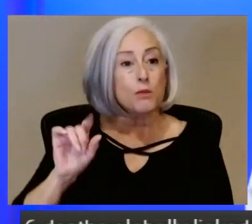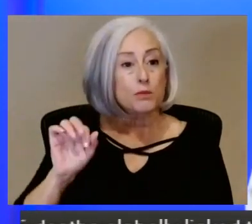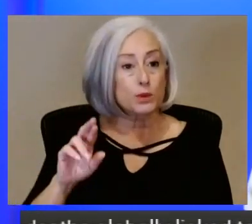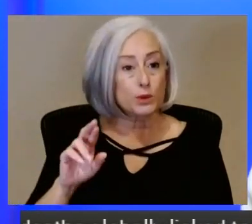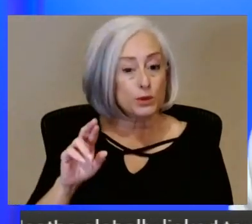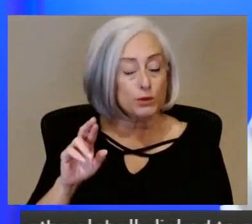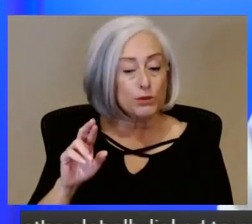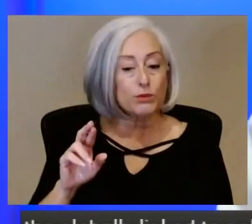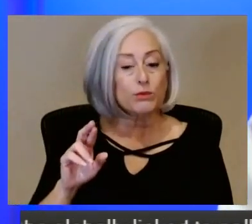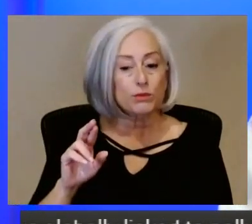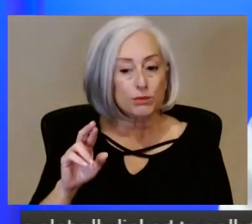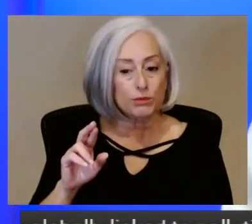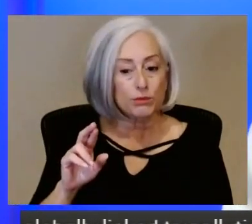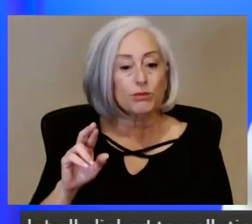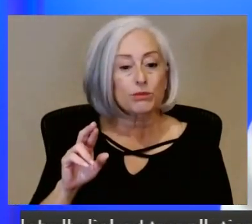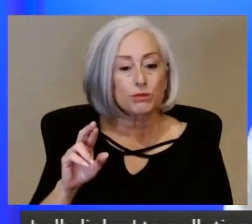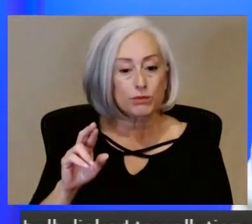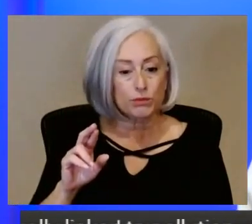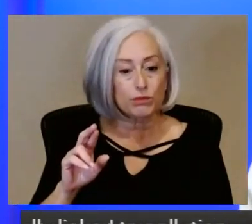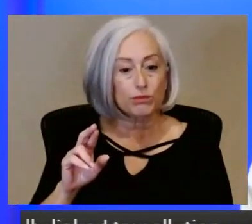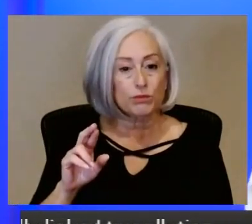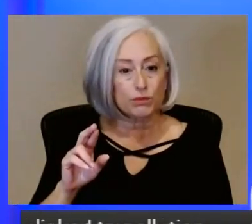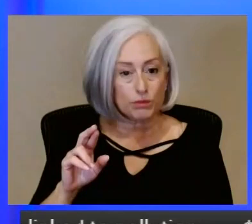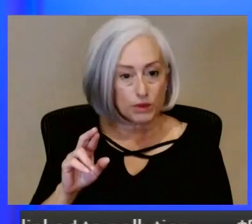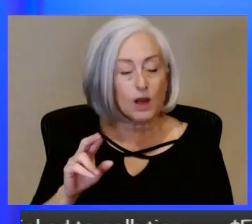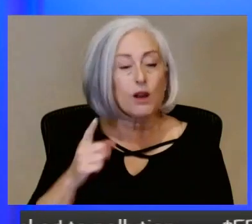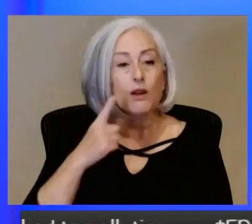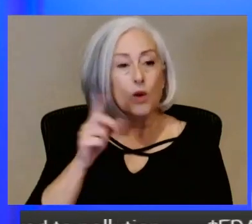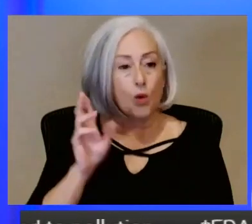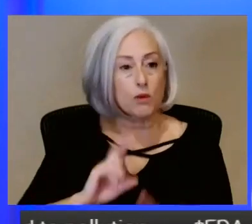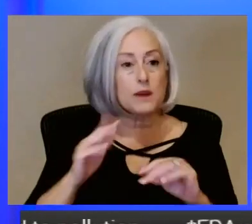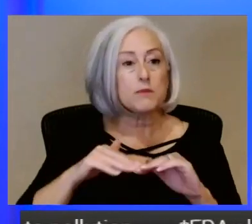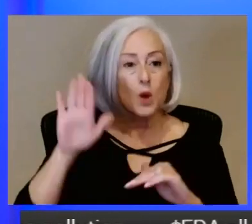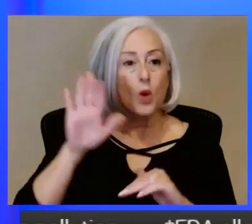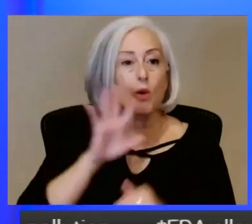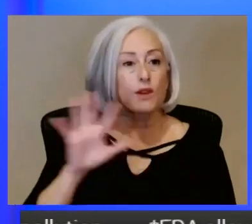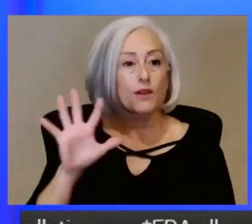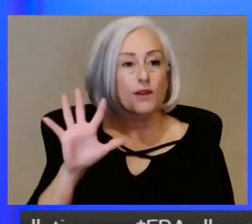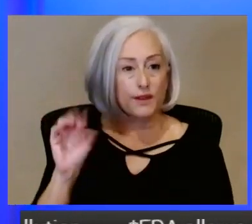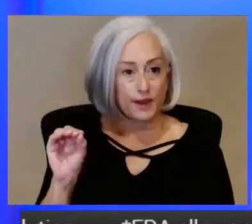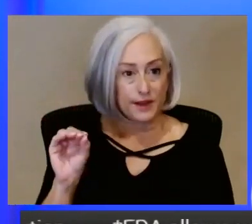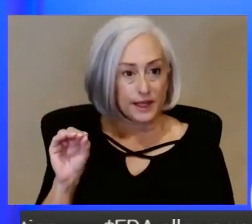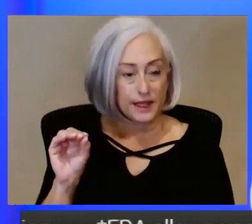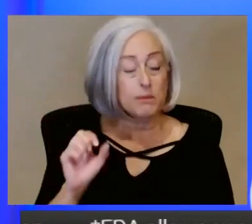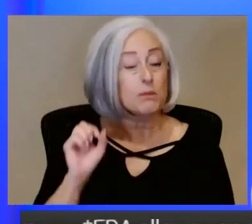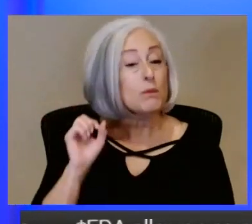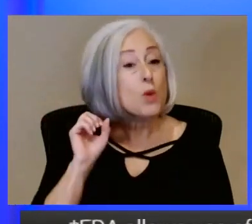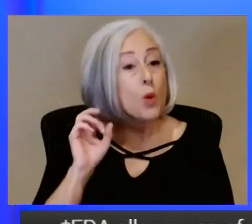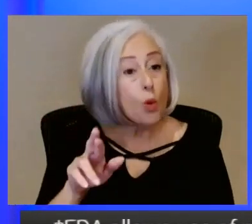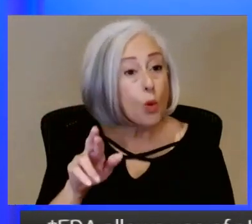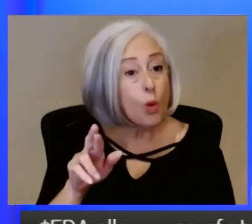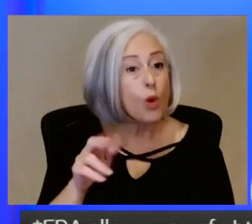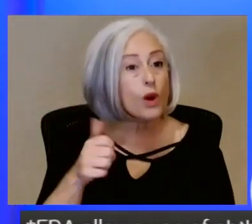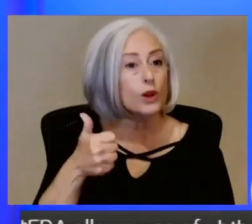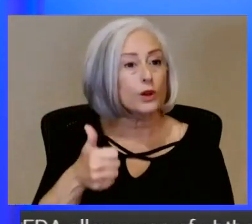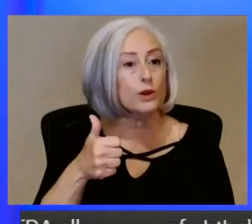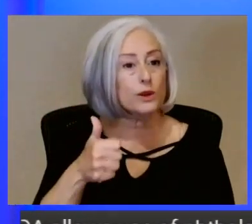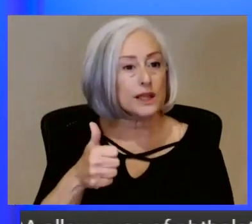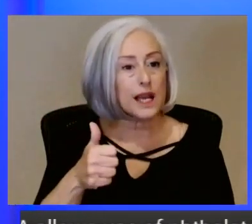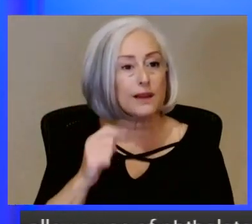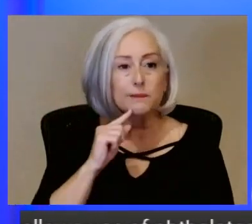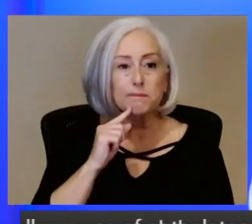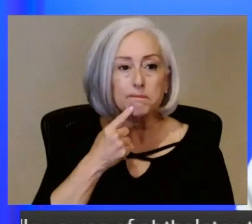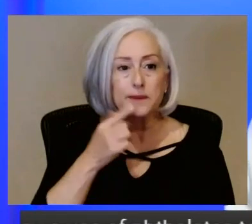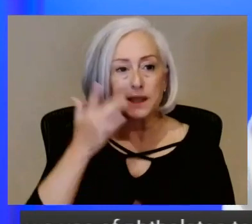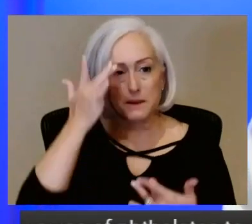be for those that are 50 and over at this point in time. Or if you have a significant medical condition, an immune